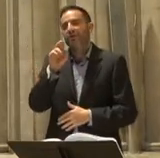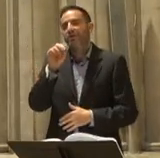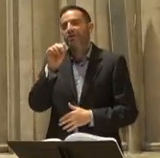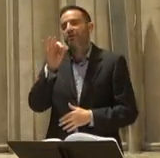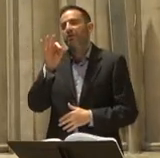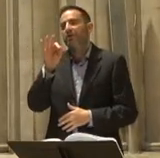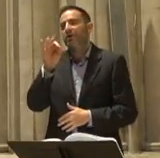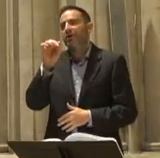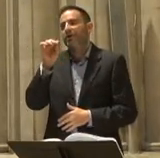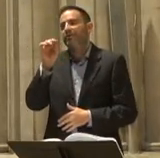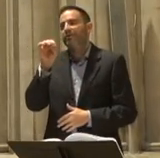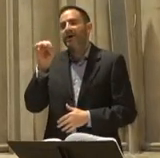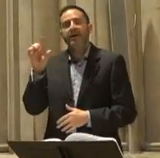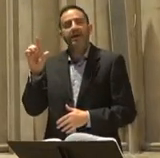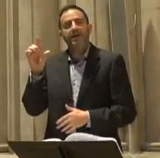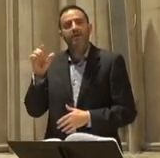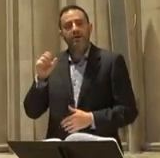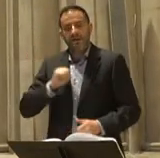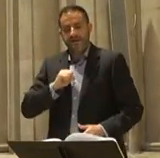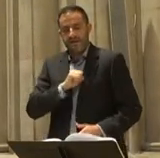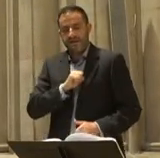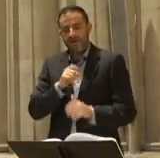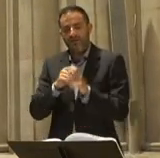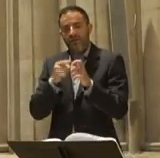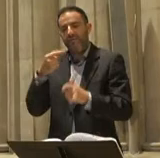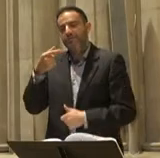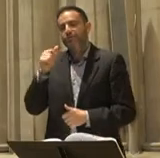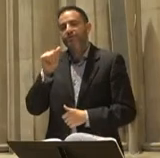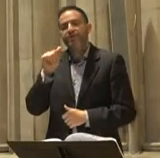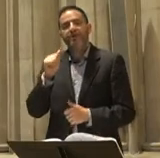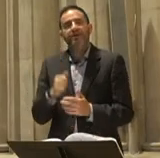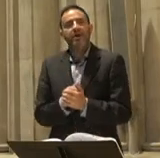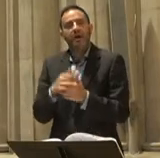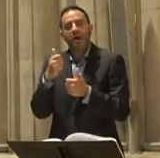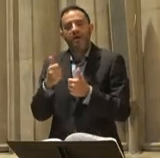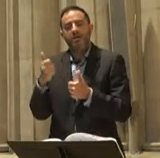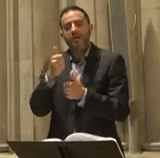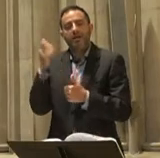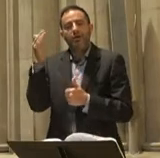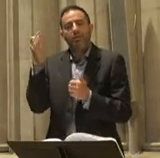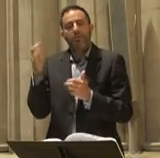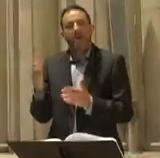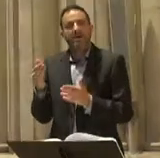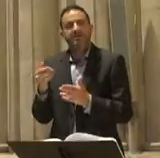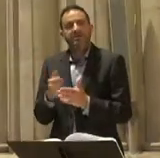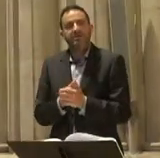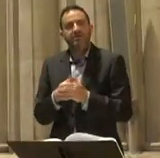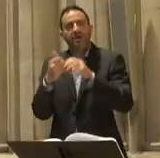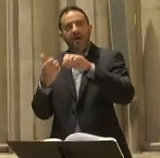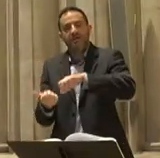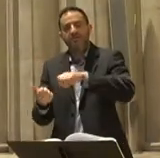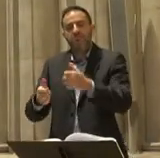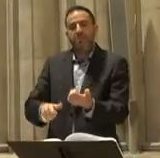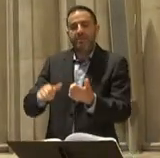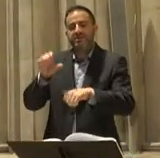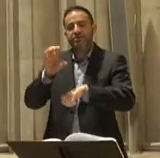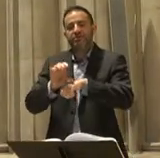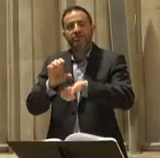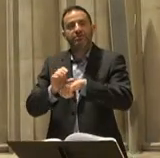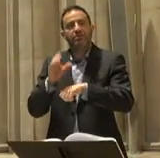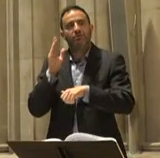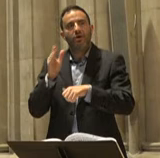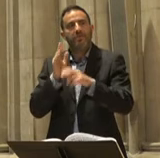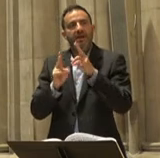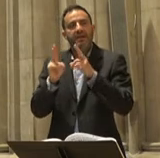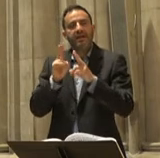Warnock, who is senator from Georgia, and also the senior pastor at Ebenezer Baptist Church, will be our